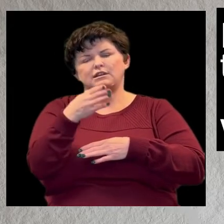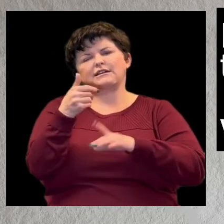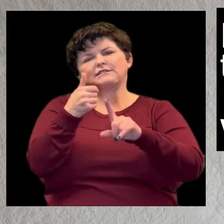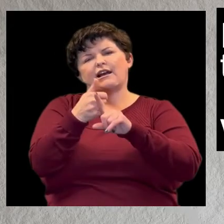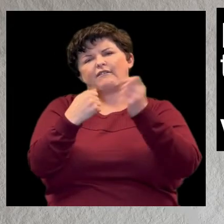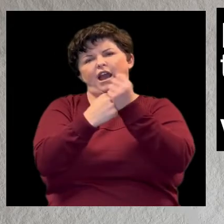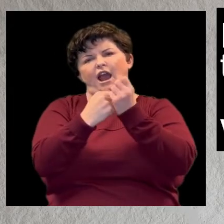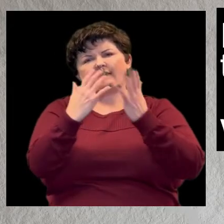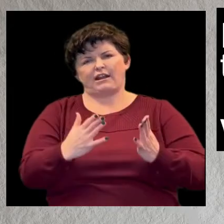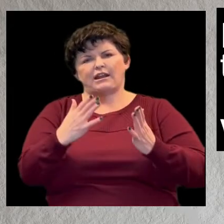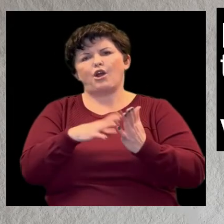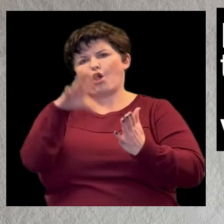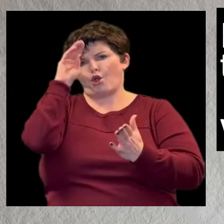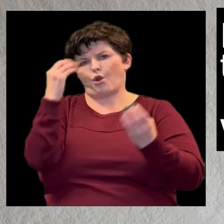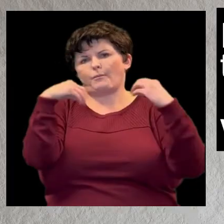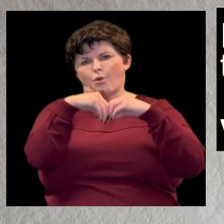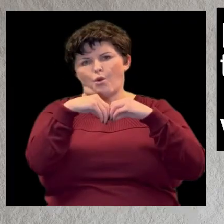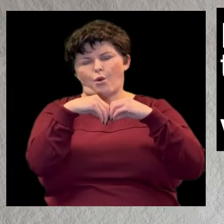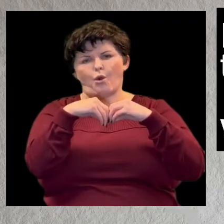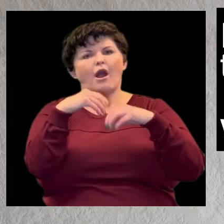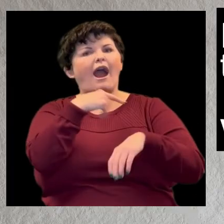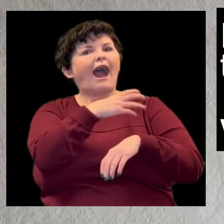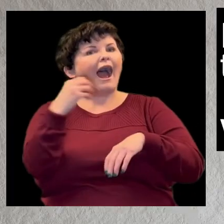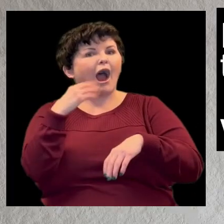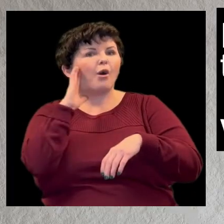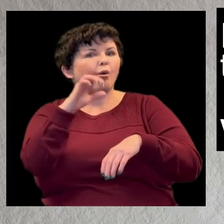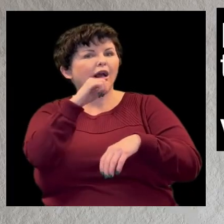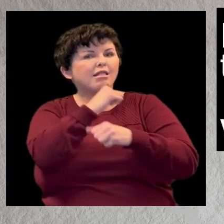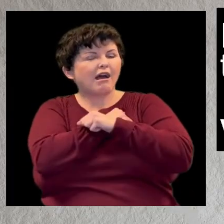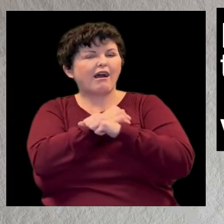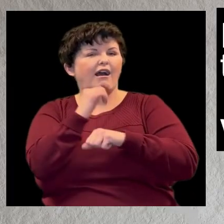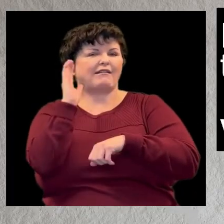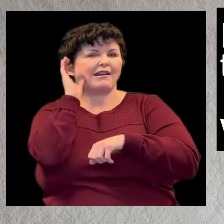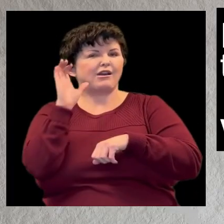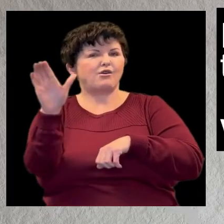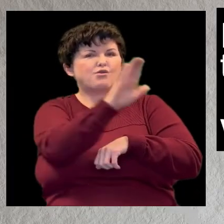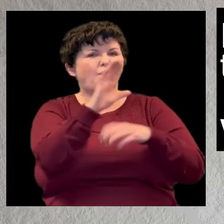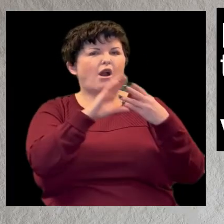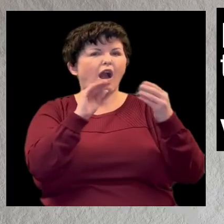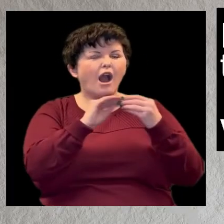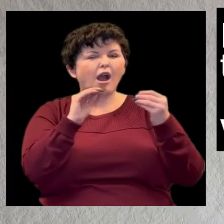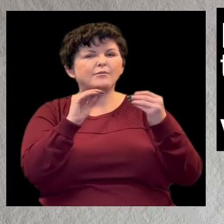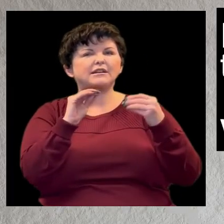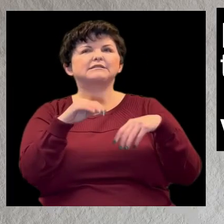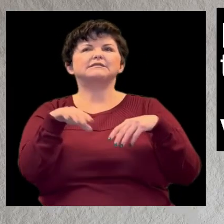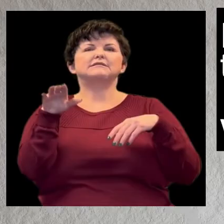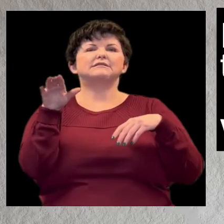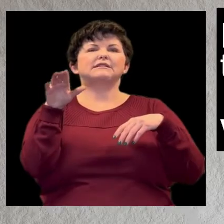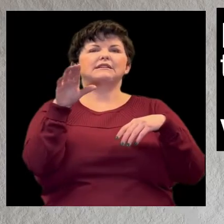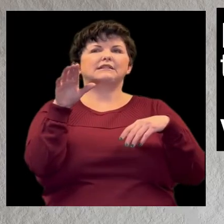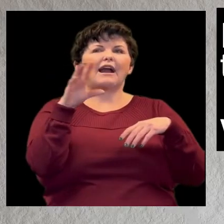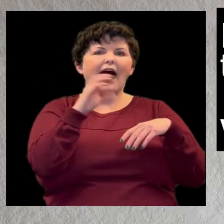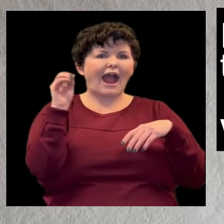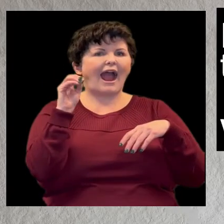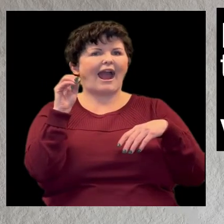www.trx.org/self-advocate to learn more. And we would love to hear your comments. We would love to hear your comments,